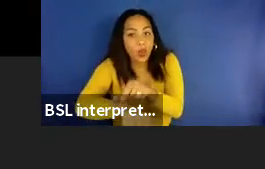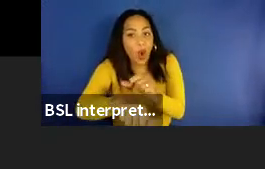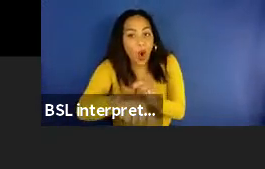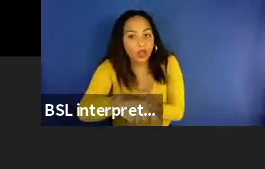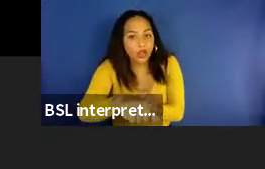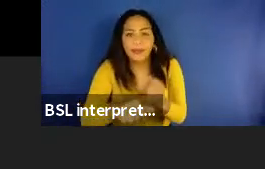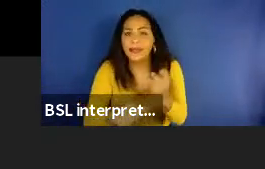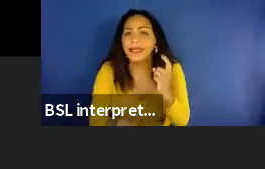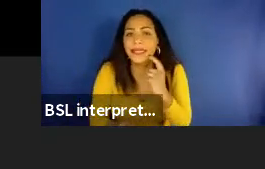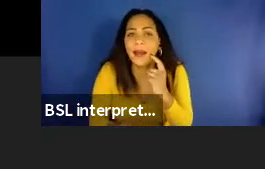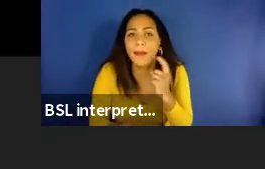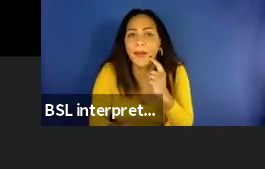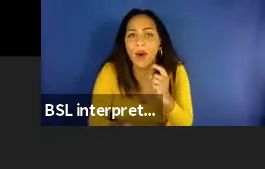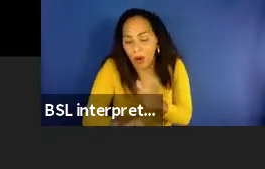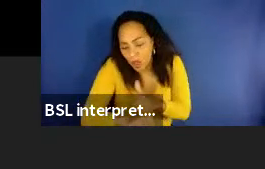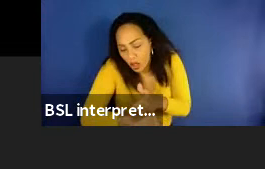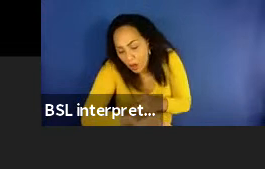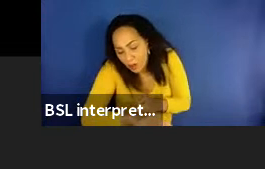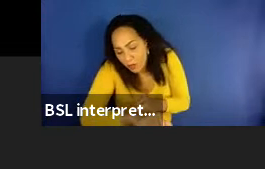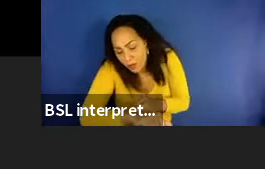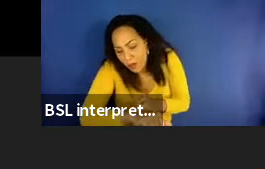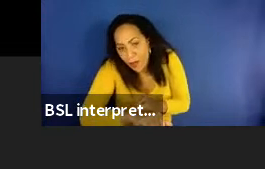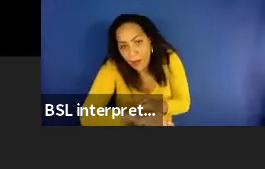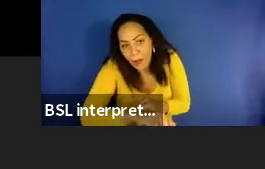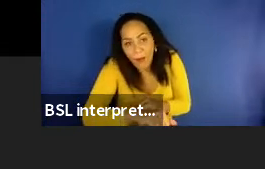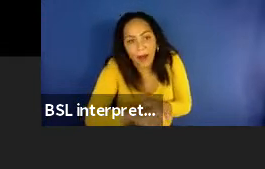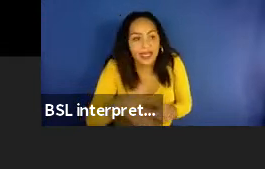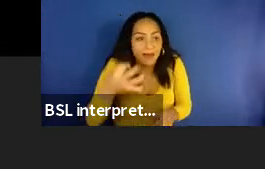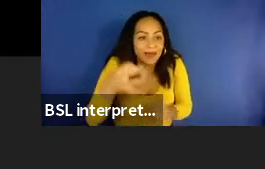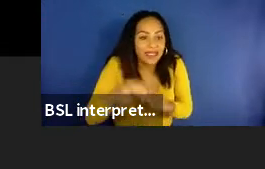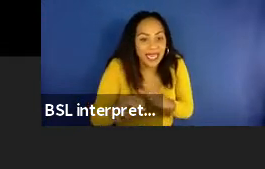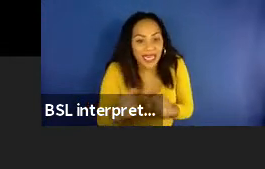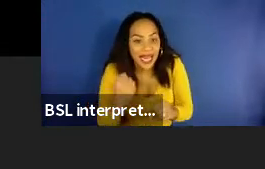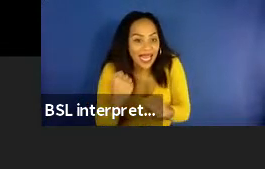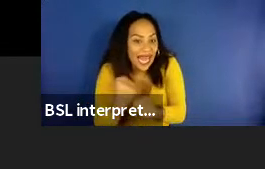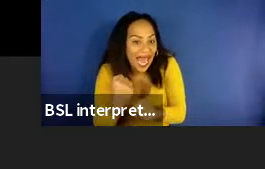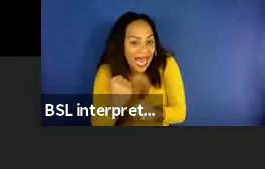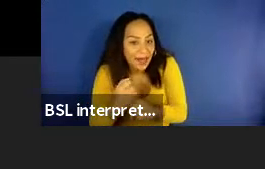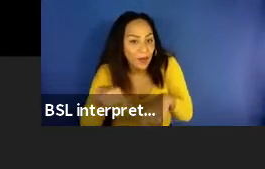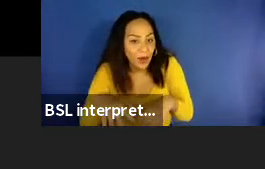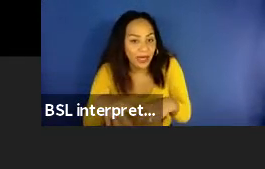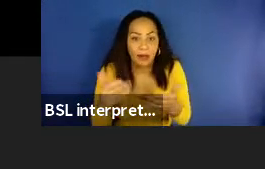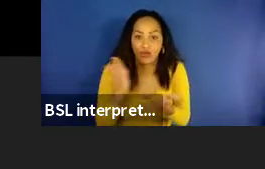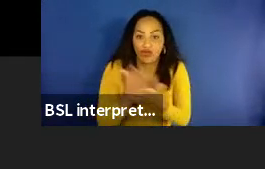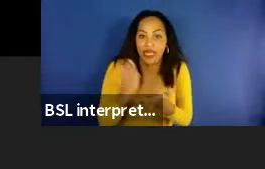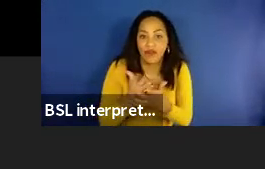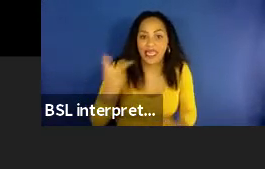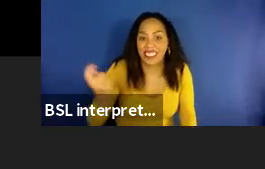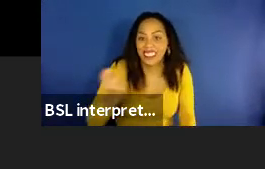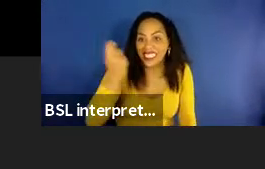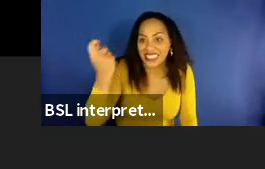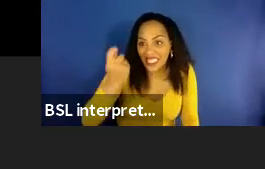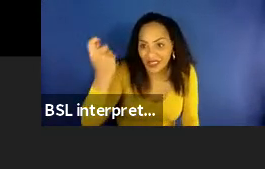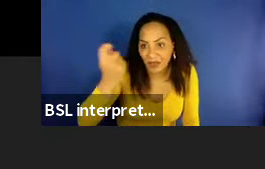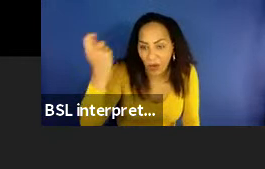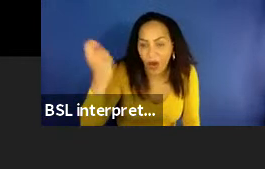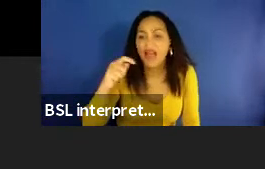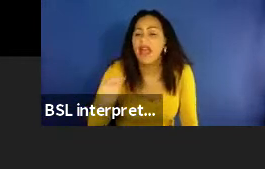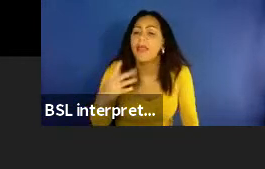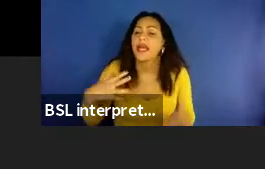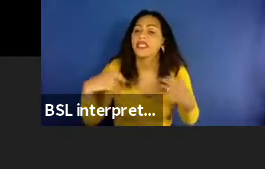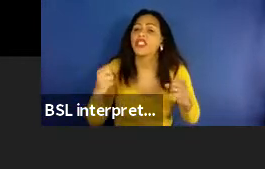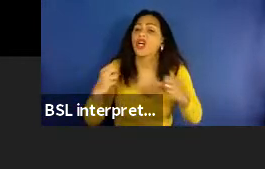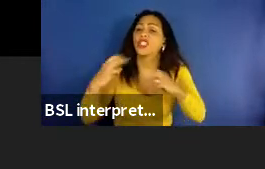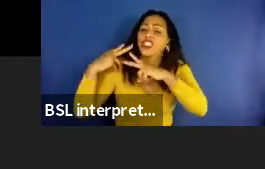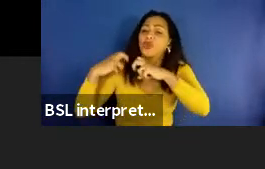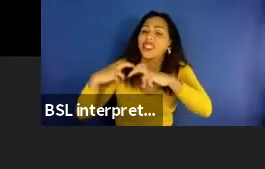watch where you could play a version of Pong on it. And that was wildly successful. So that then gave gave them the impetus to start to explore that further. They got